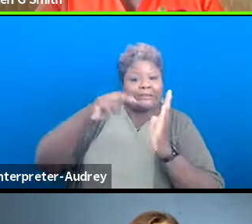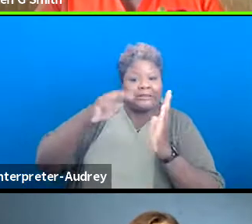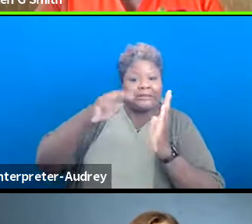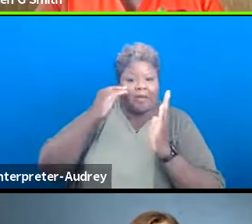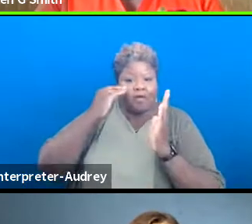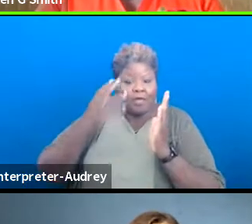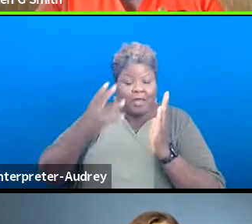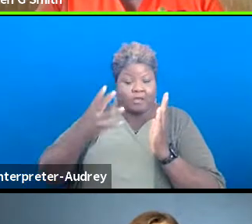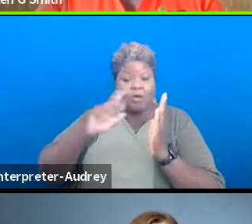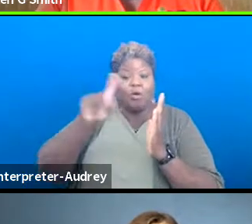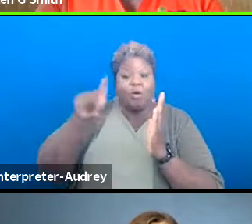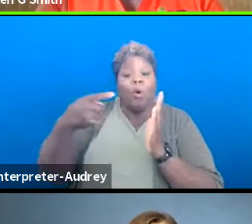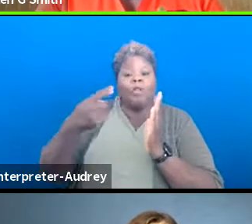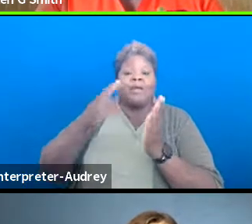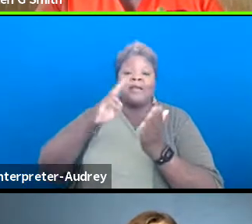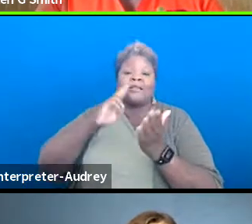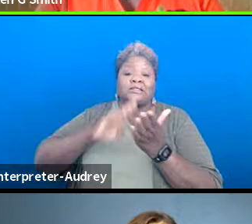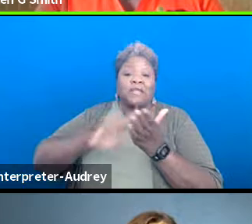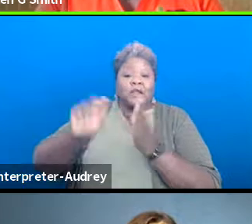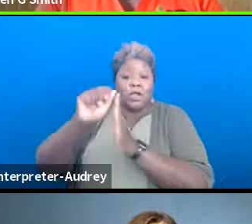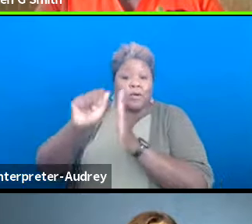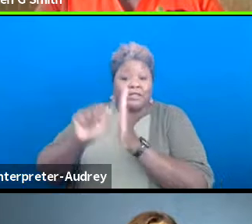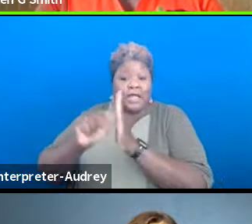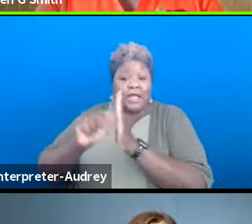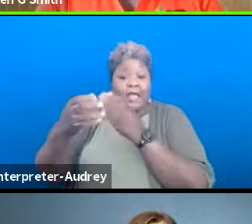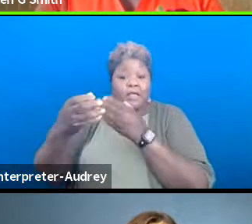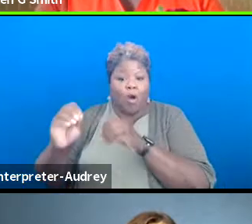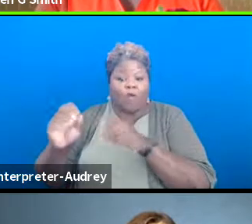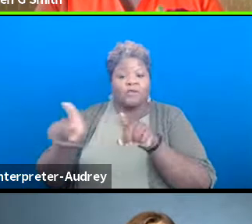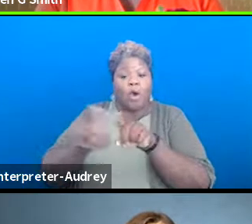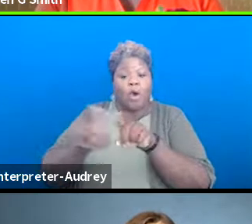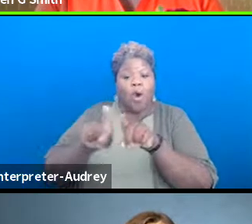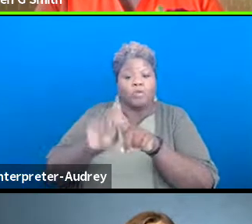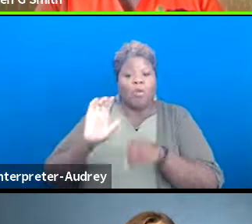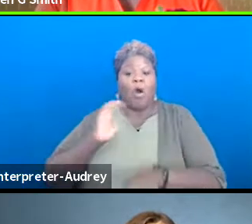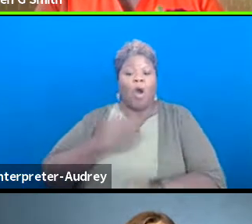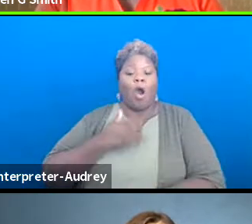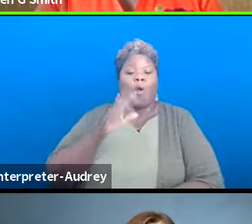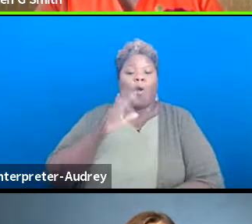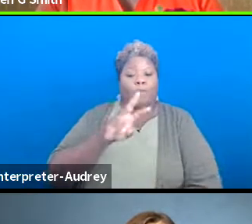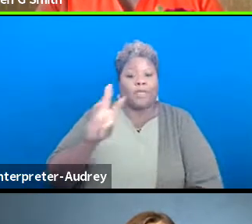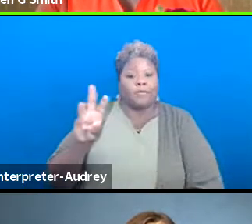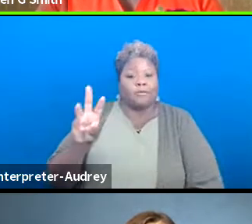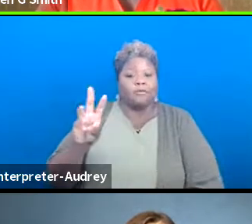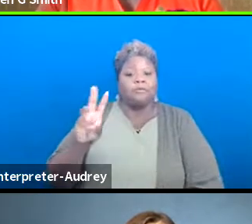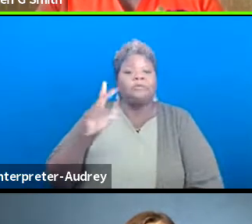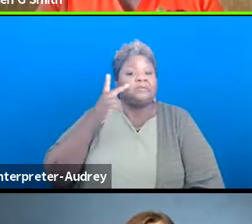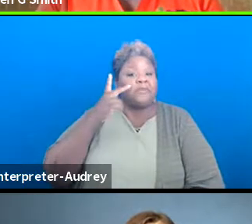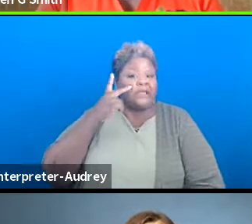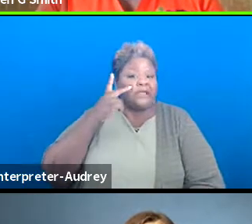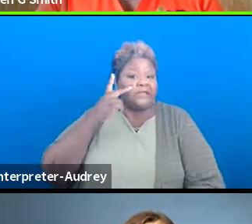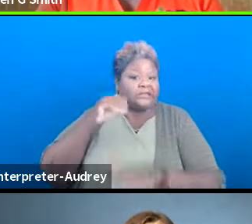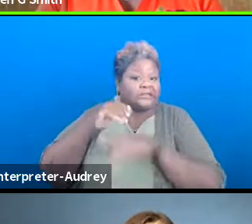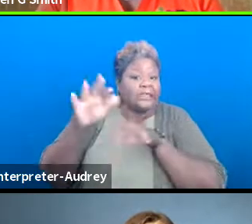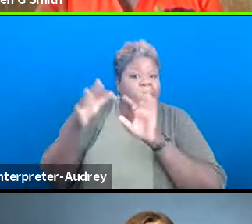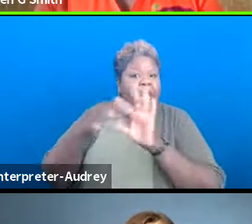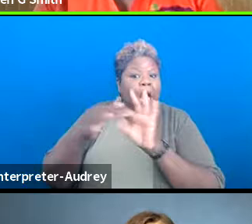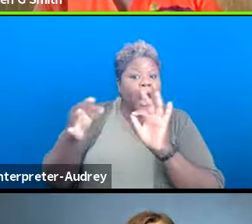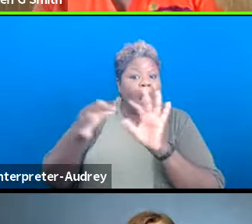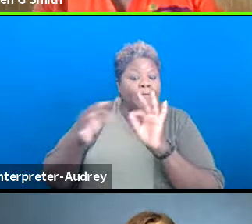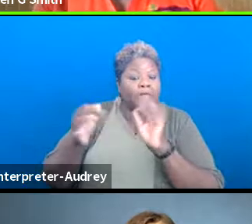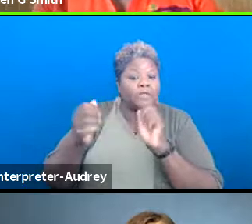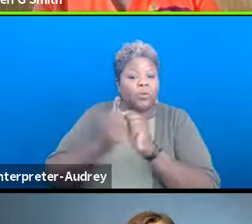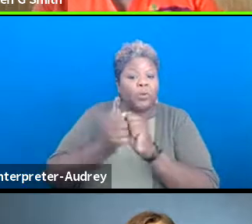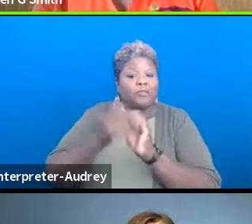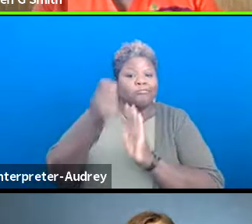at the Secretary of State's office, but on our website. And they will be able to send in comments related to that language.